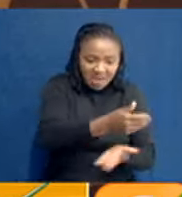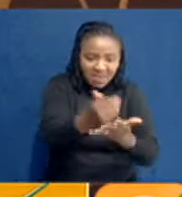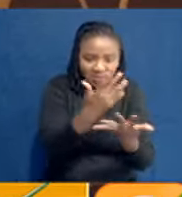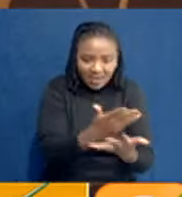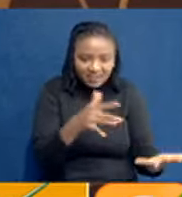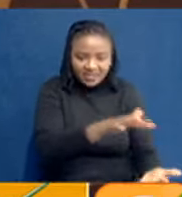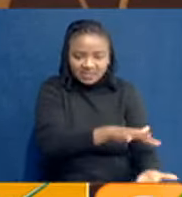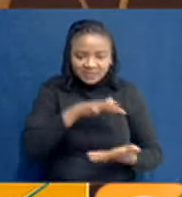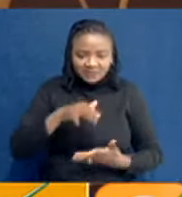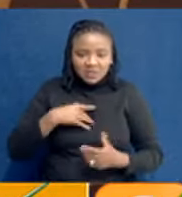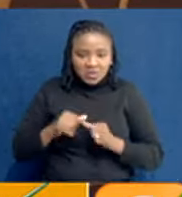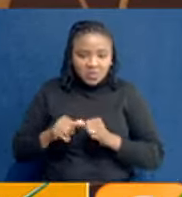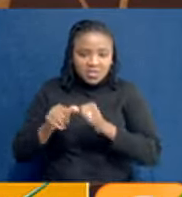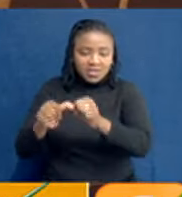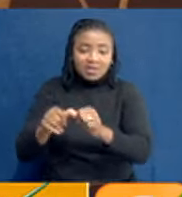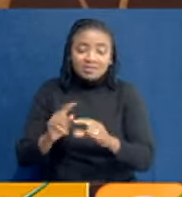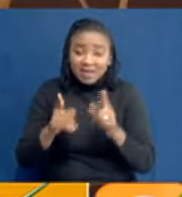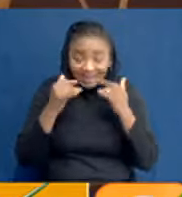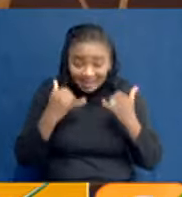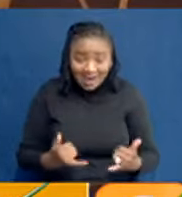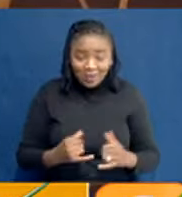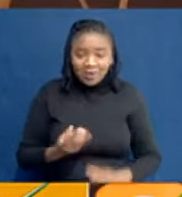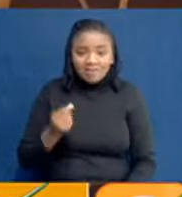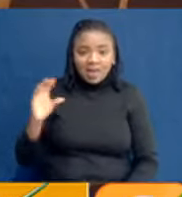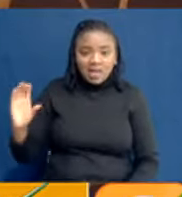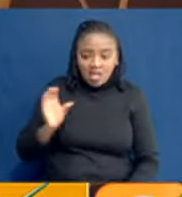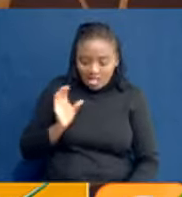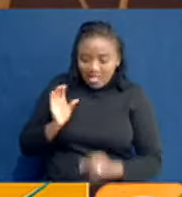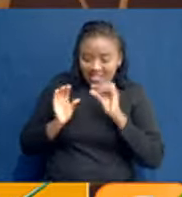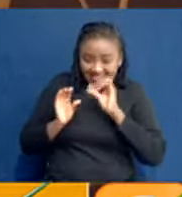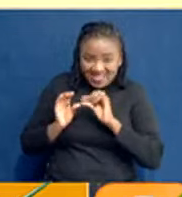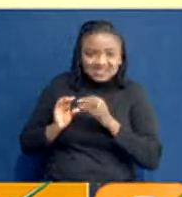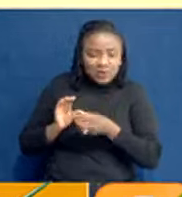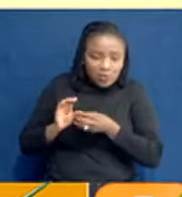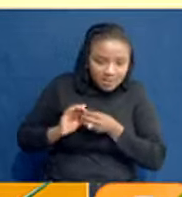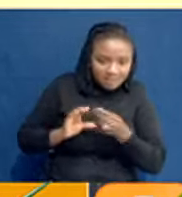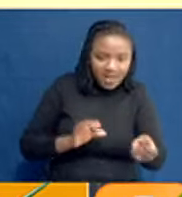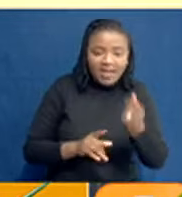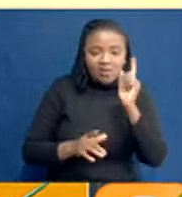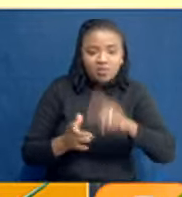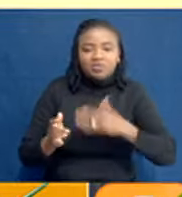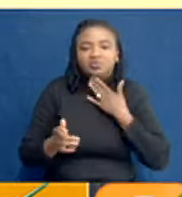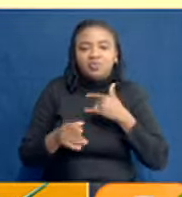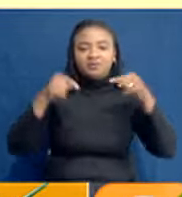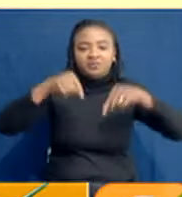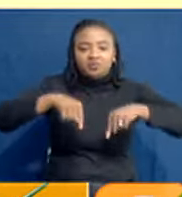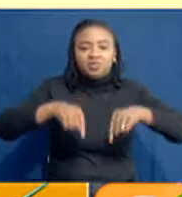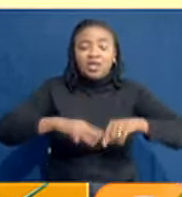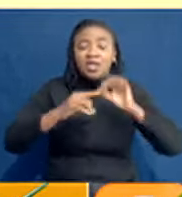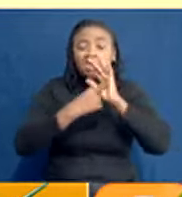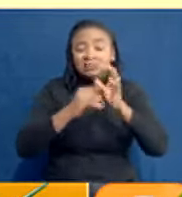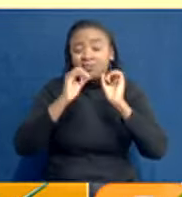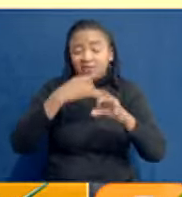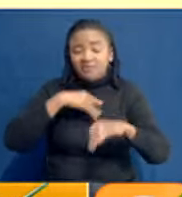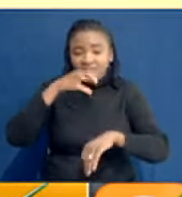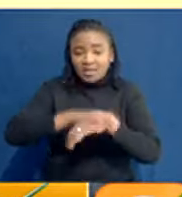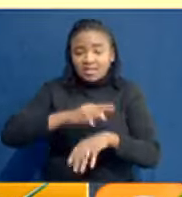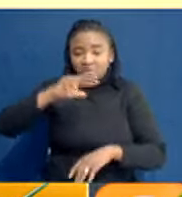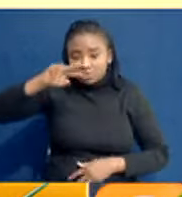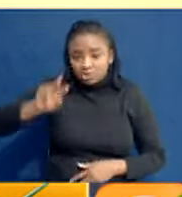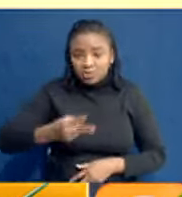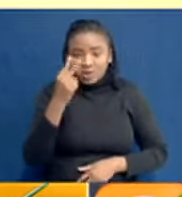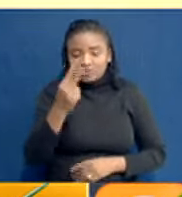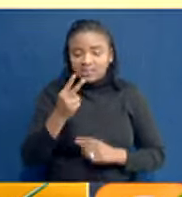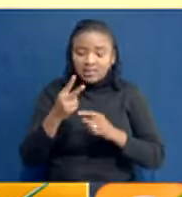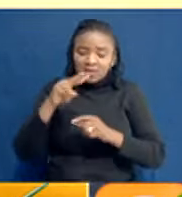Ile jambo imekuwa, whatever we are getting, we are buying what we can eat for the day. Kama nimepata 2000, mimi najishughulisha,